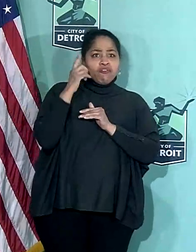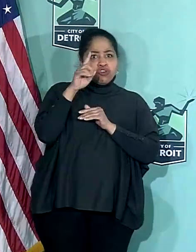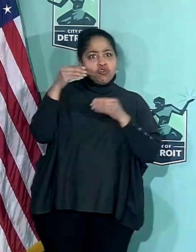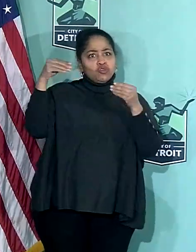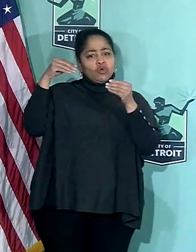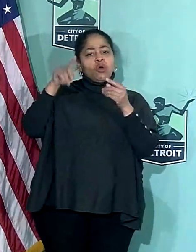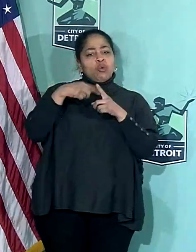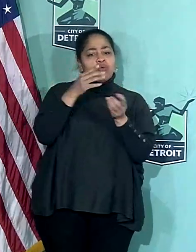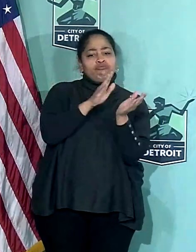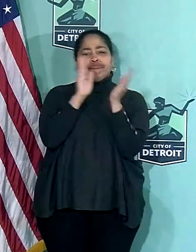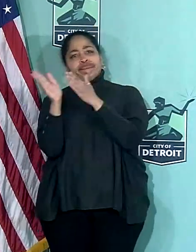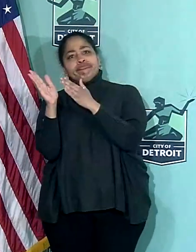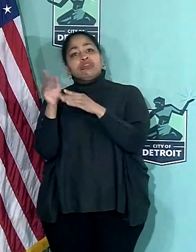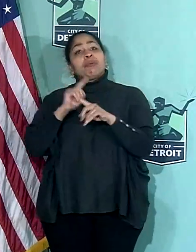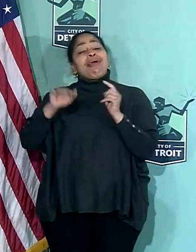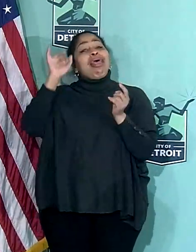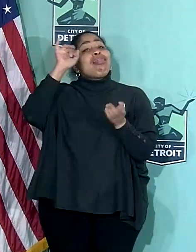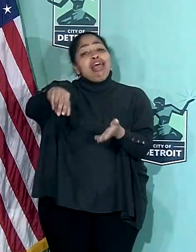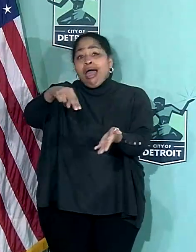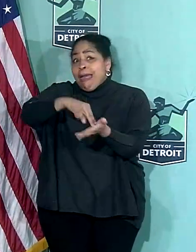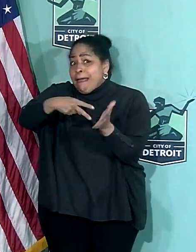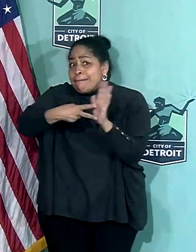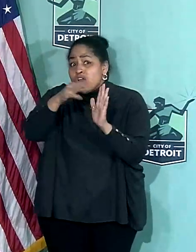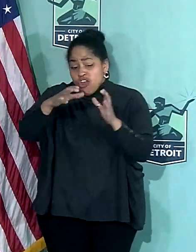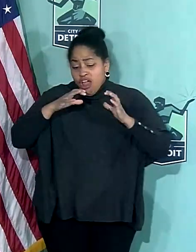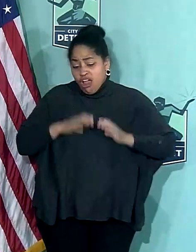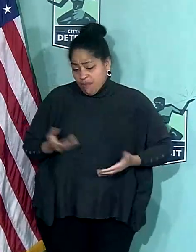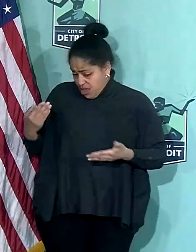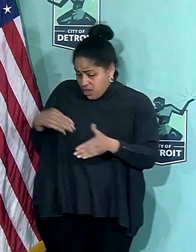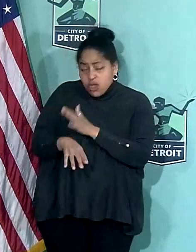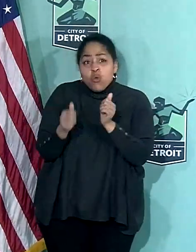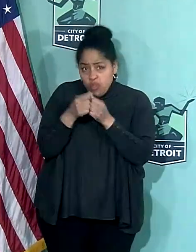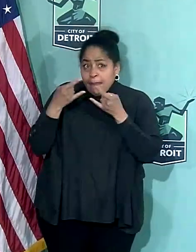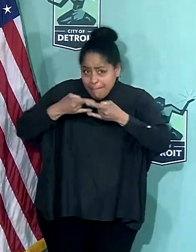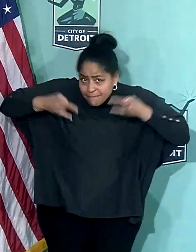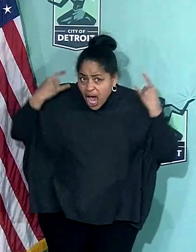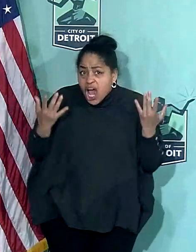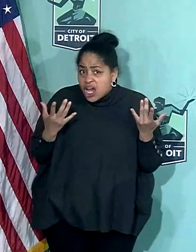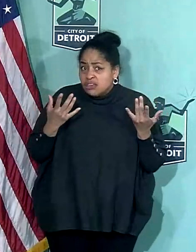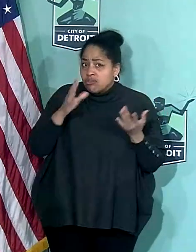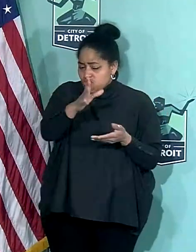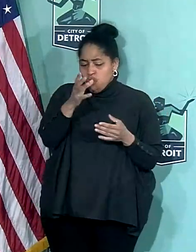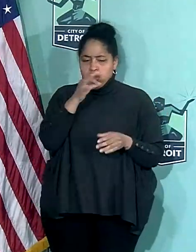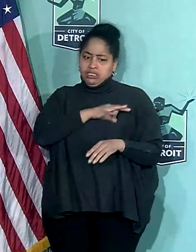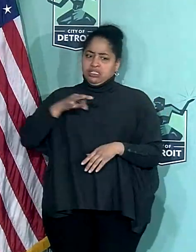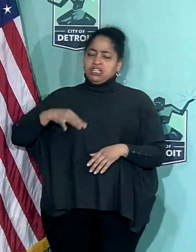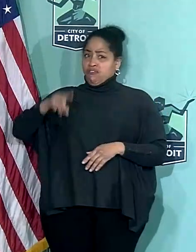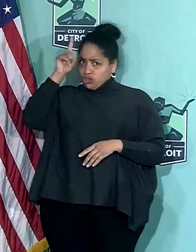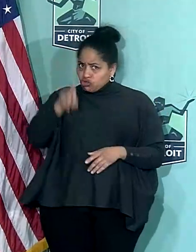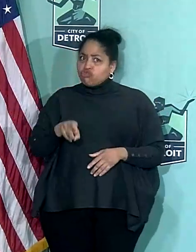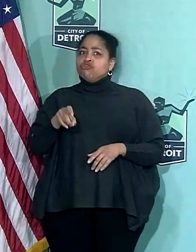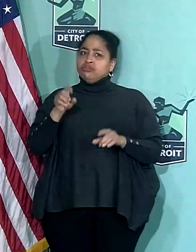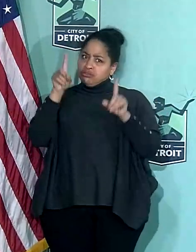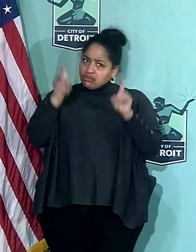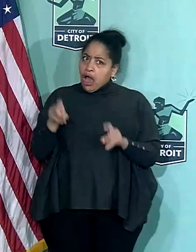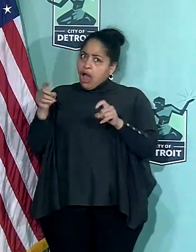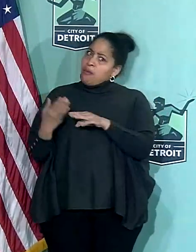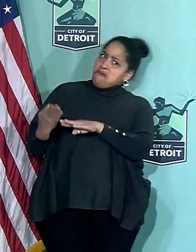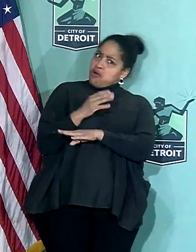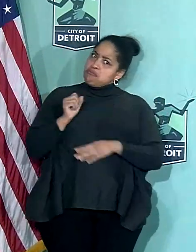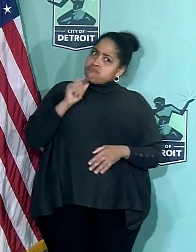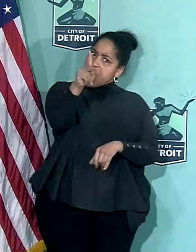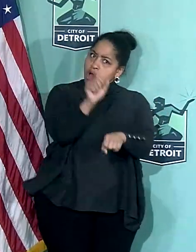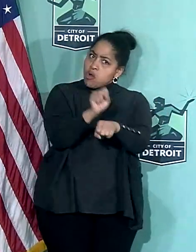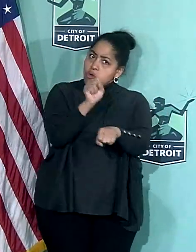is going to mean that your customers come in and wear masks. It's going to mean that your employees should be tested before they go back to work.